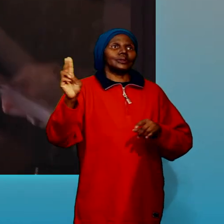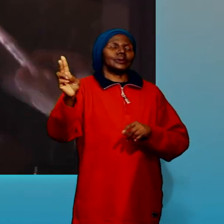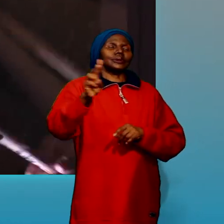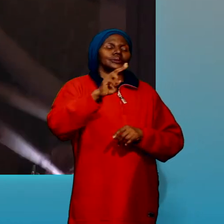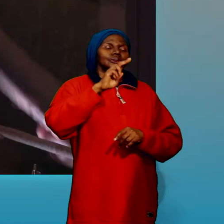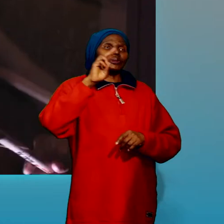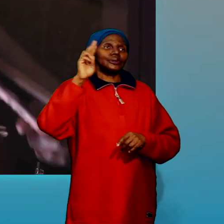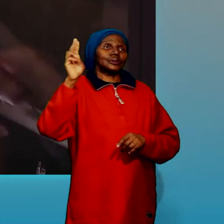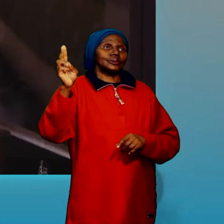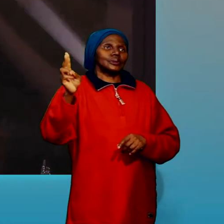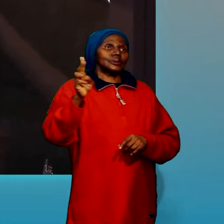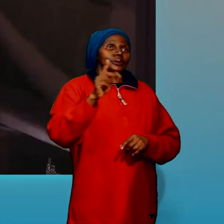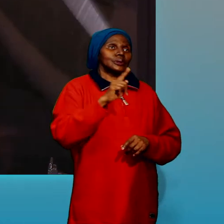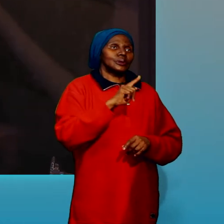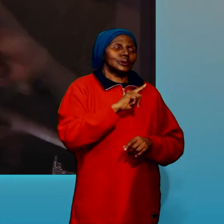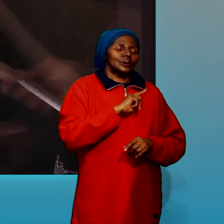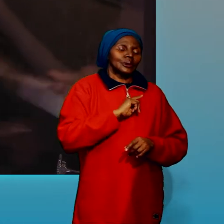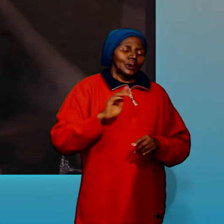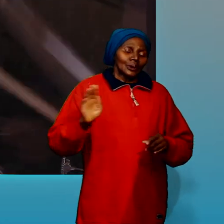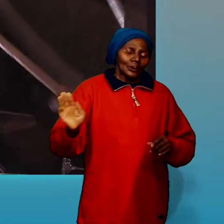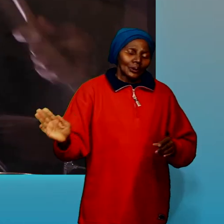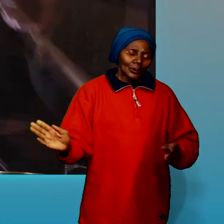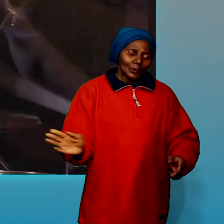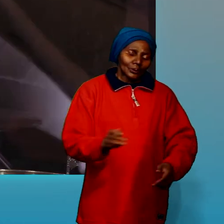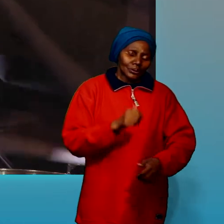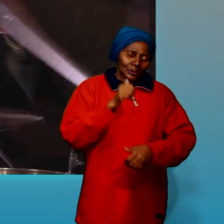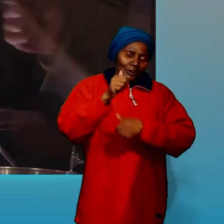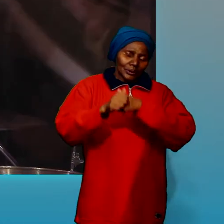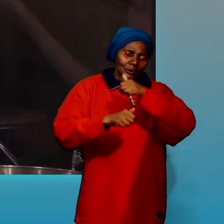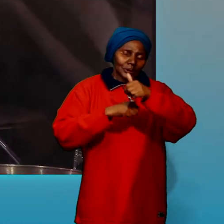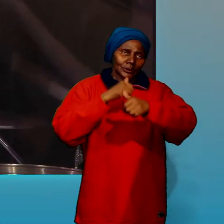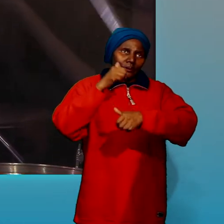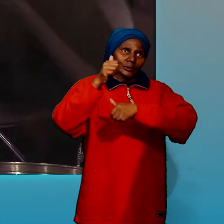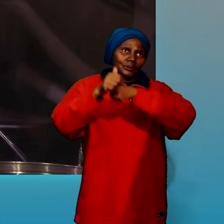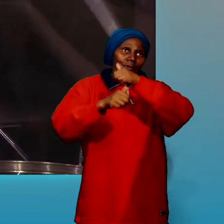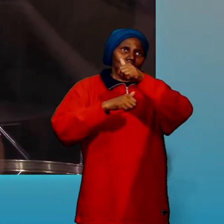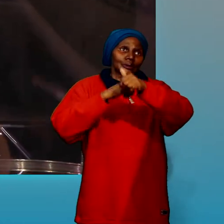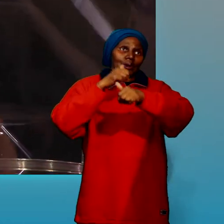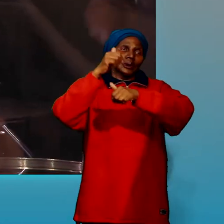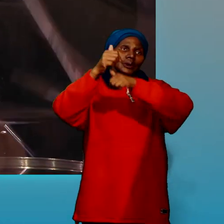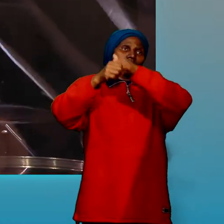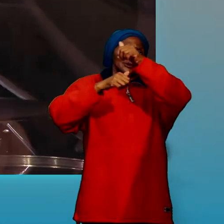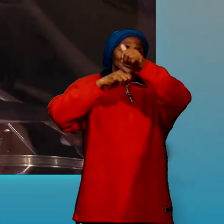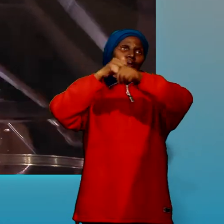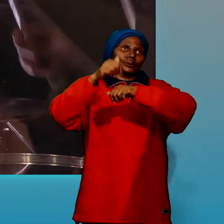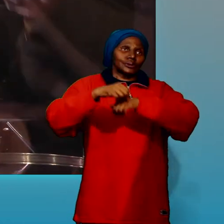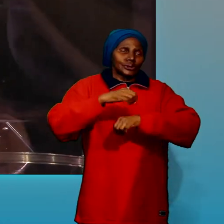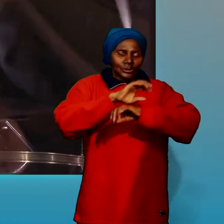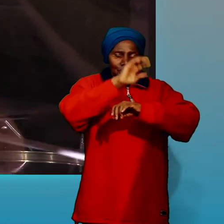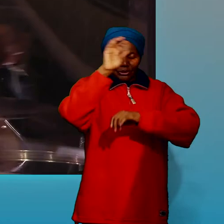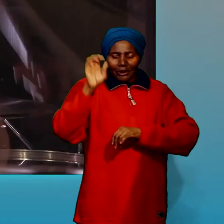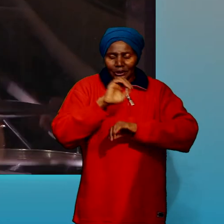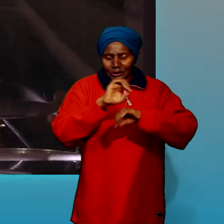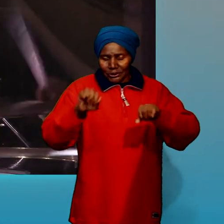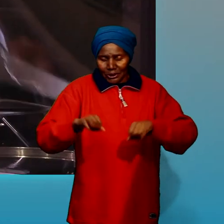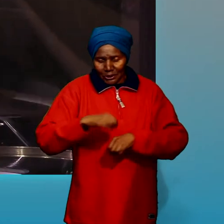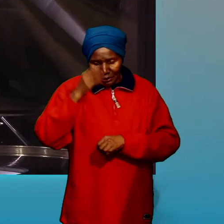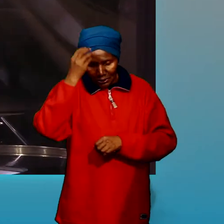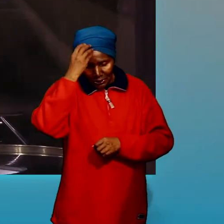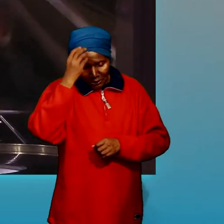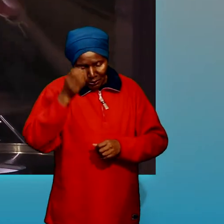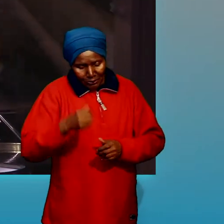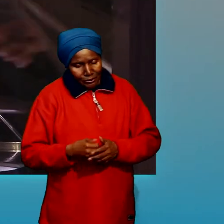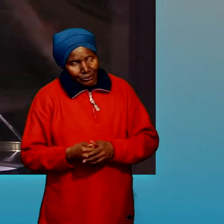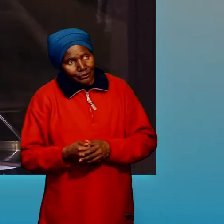is victory. Let all the praise, all praise, let all the praises rise. To Christ, our